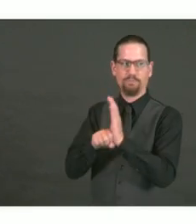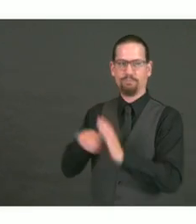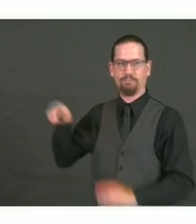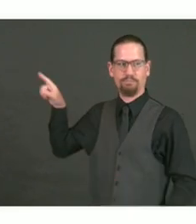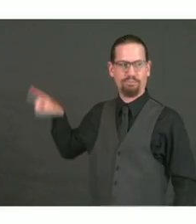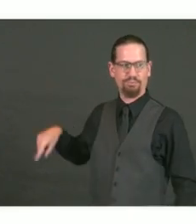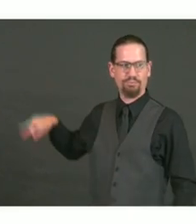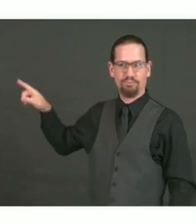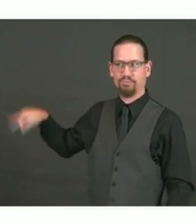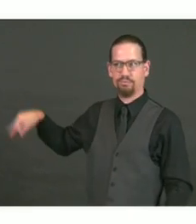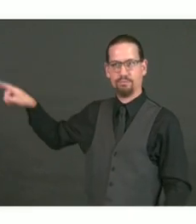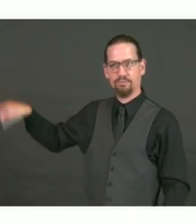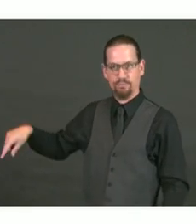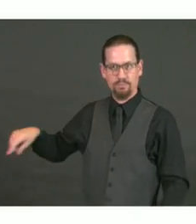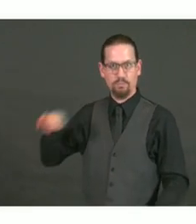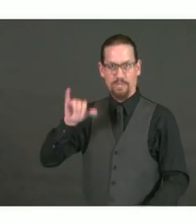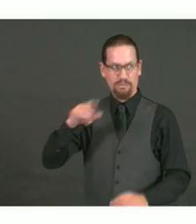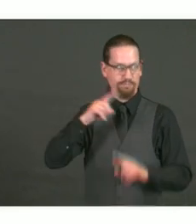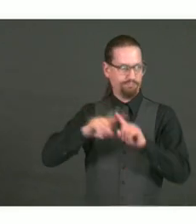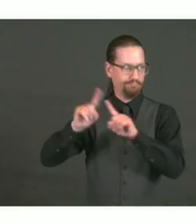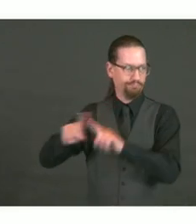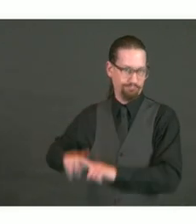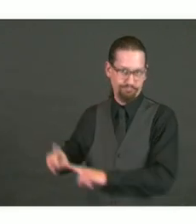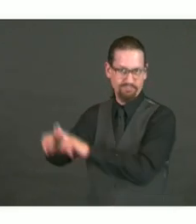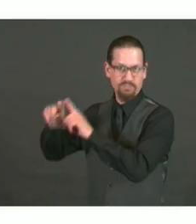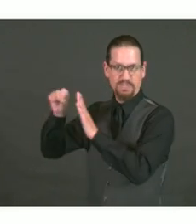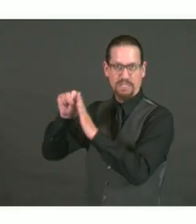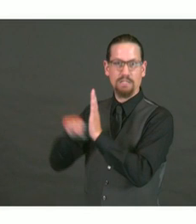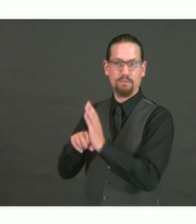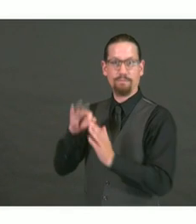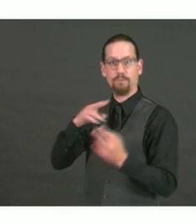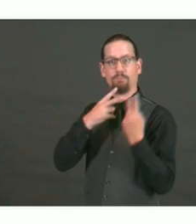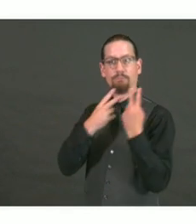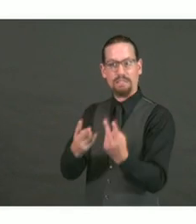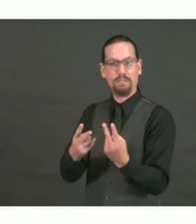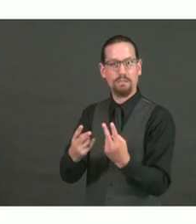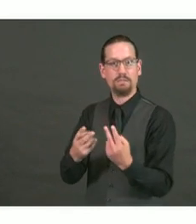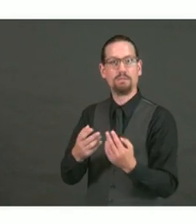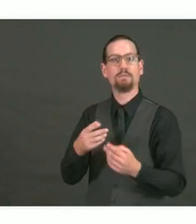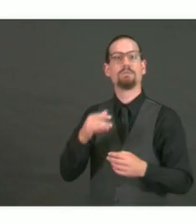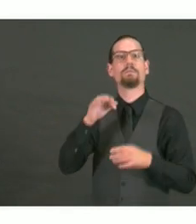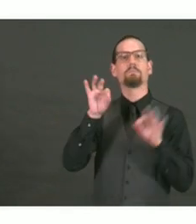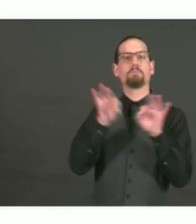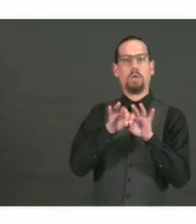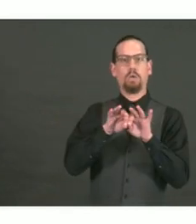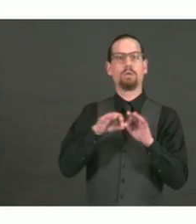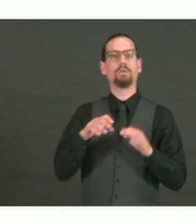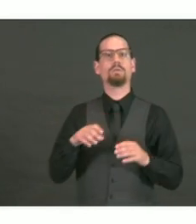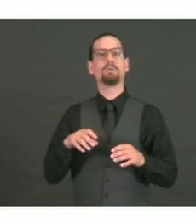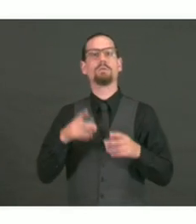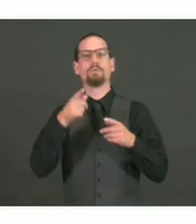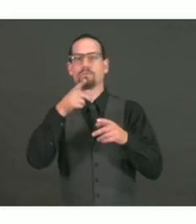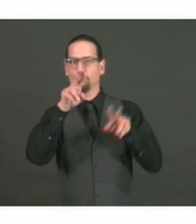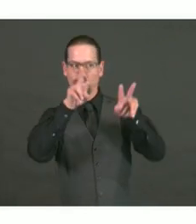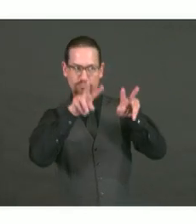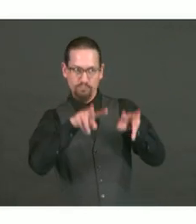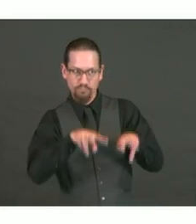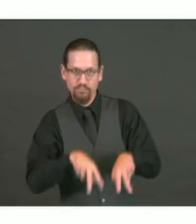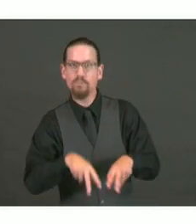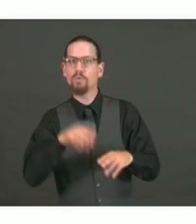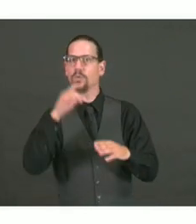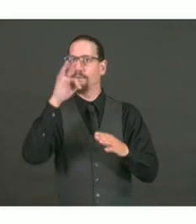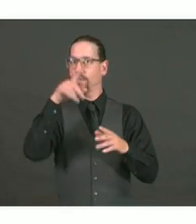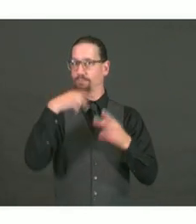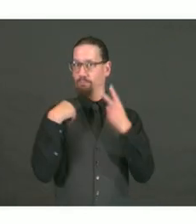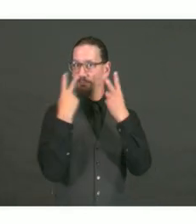website, constantly refreshed at reopeningri.com. If you're planning any kind of travel, check it